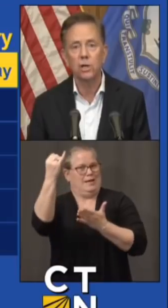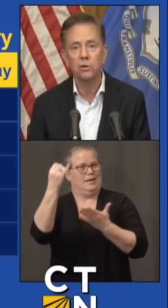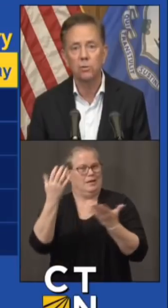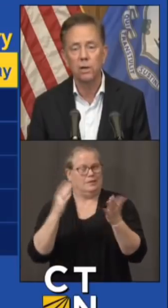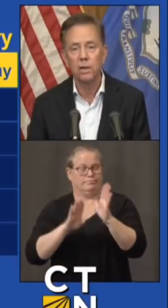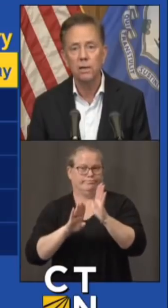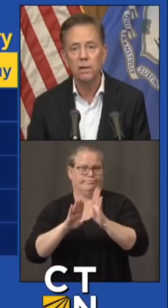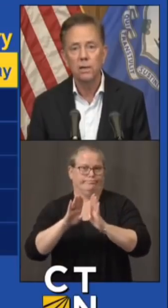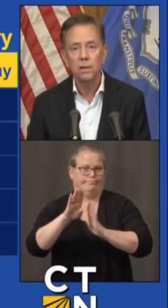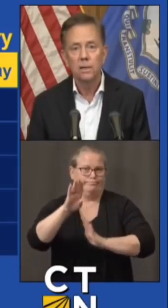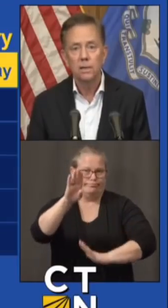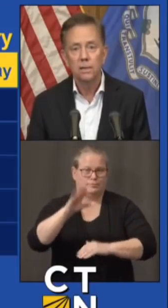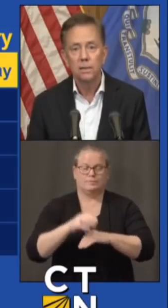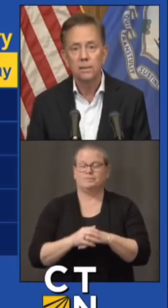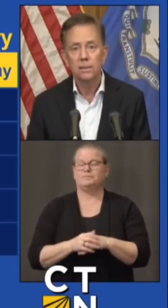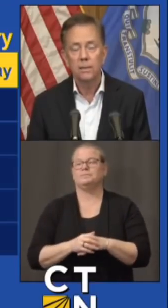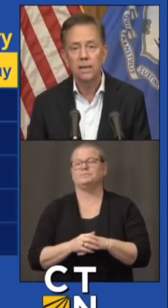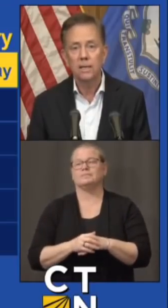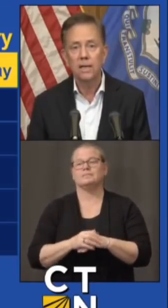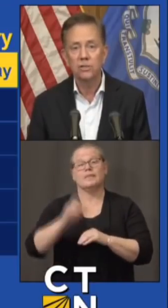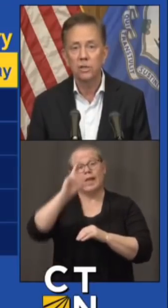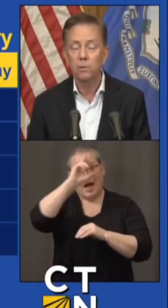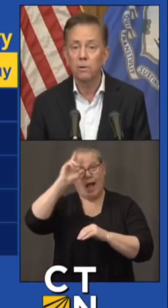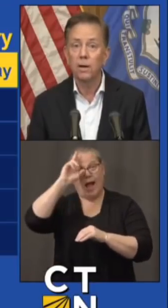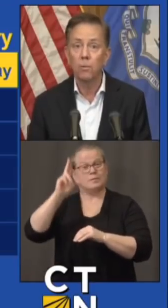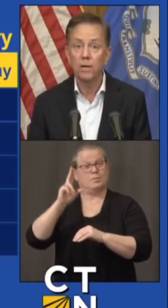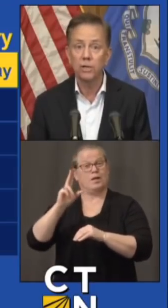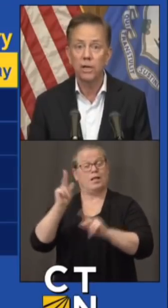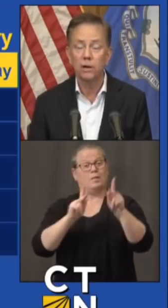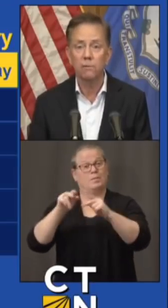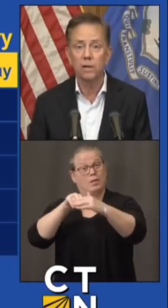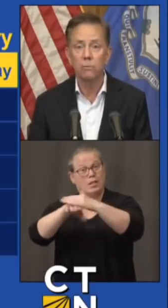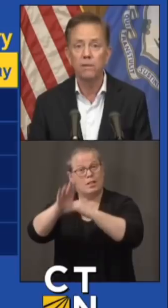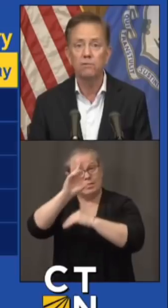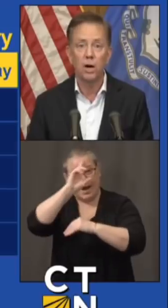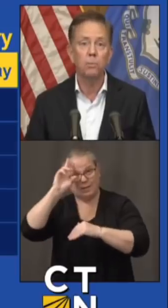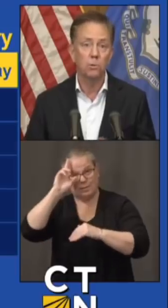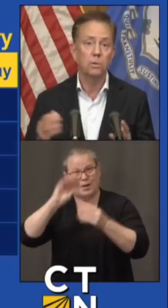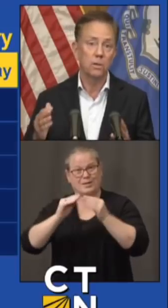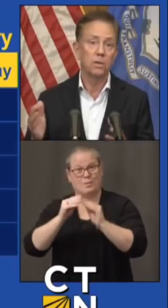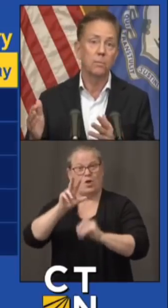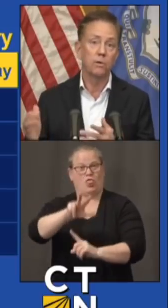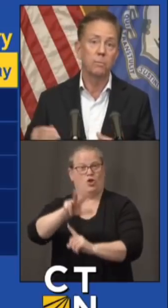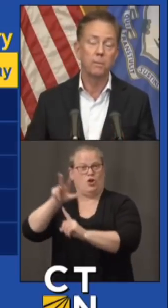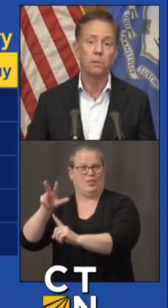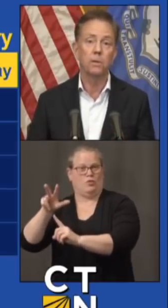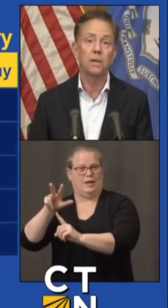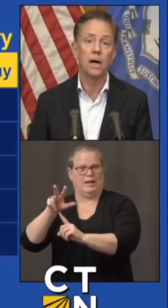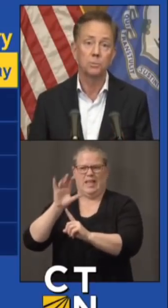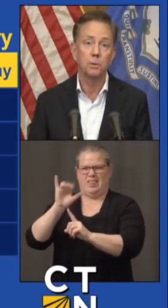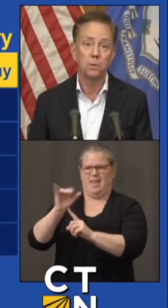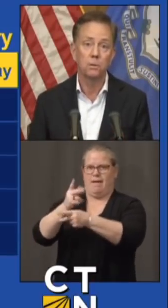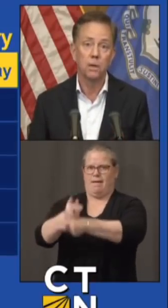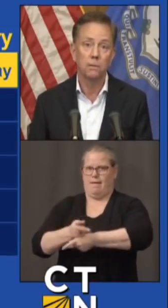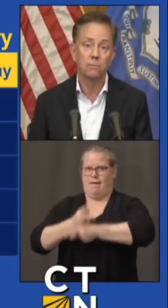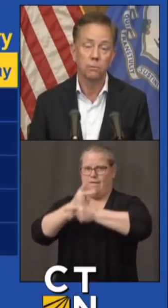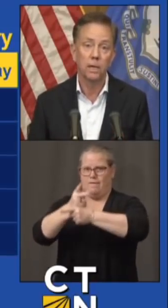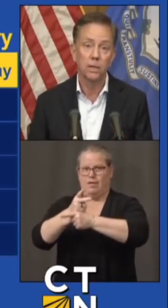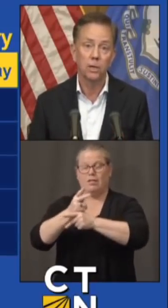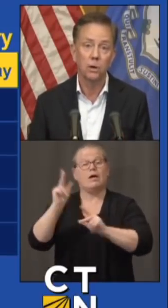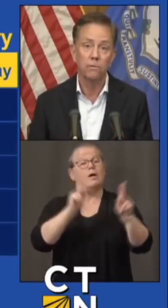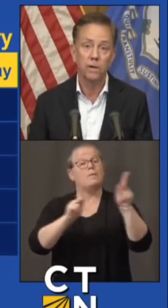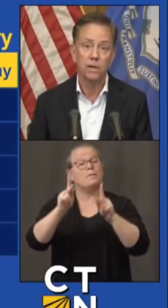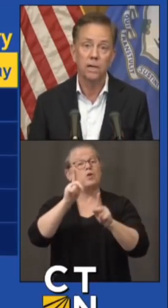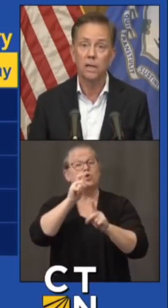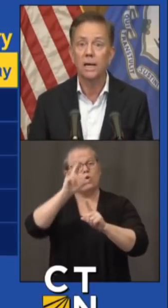Hospitalizations, 33. That's a number I'm watching carefully. We've doubled the number of people in hospital